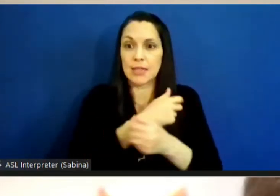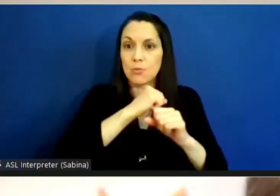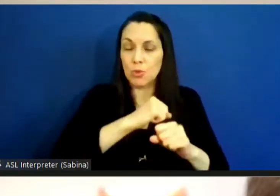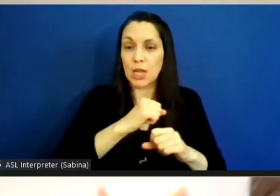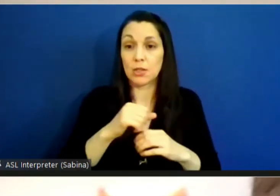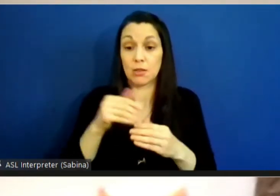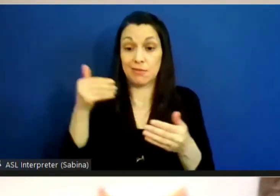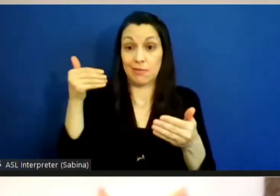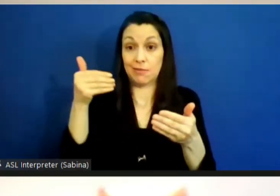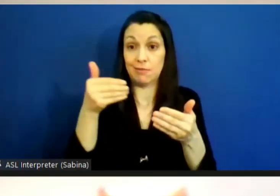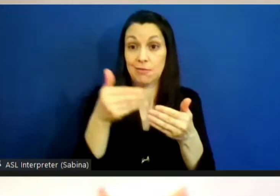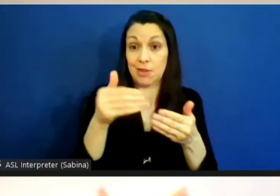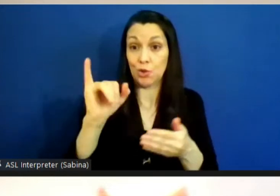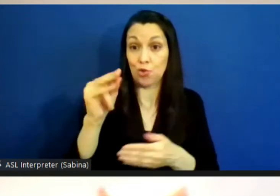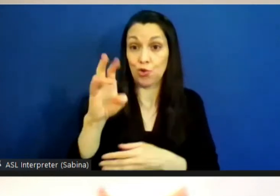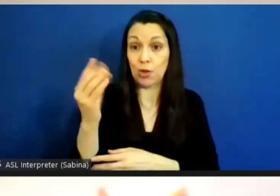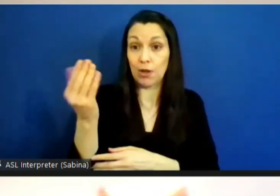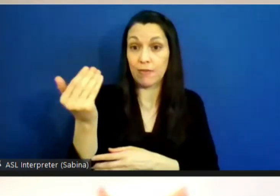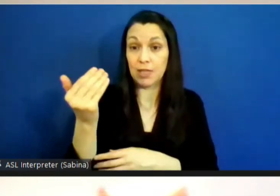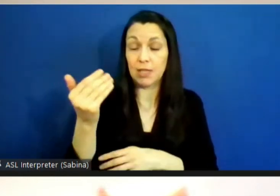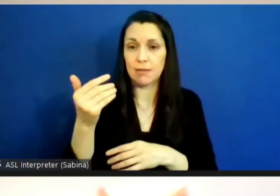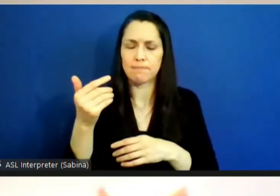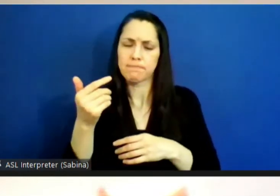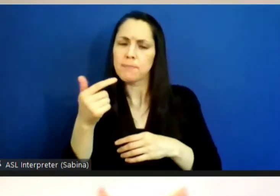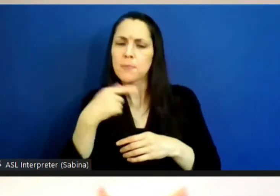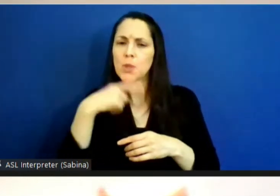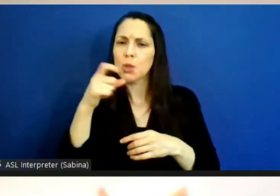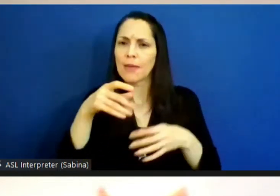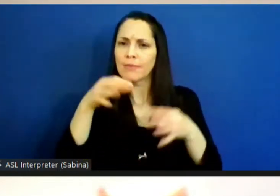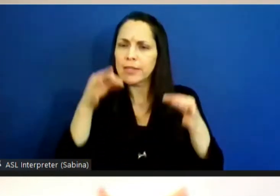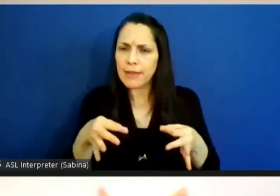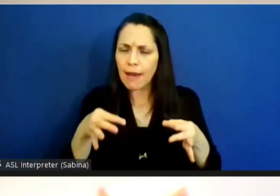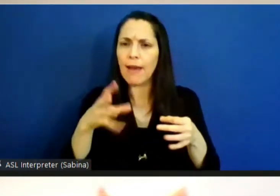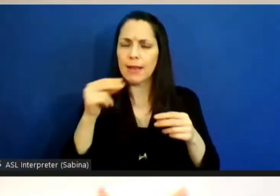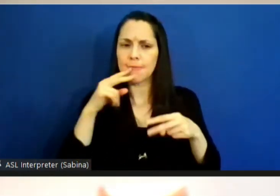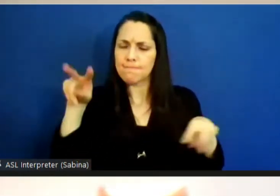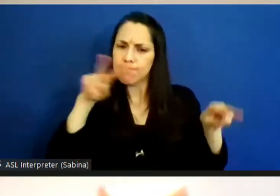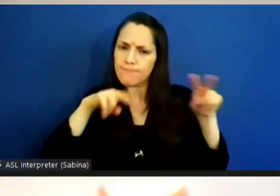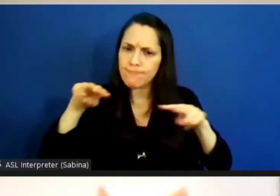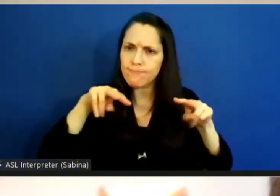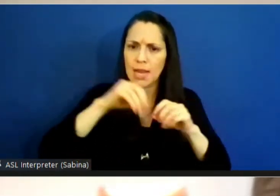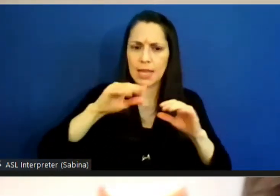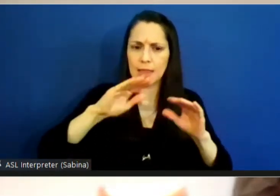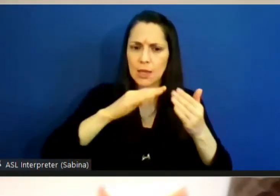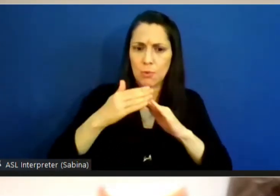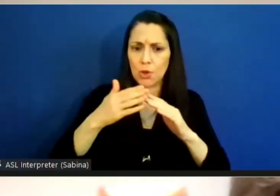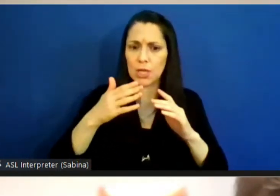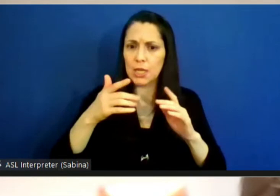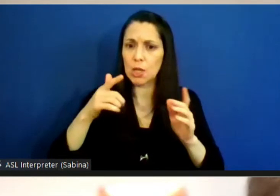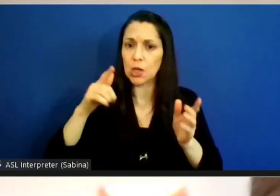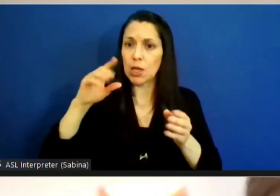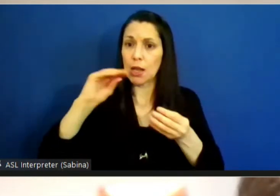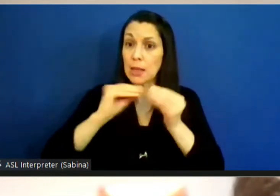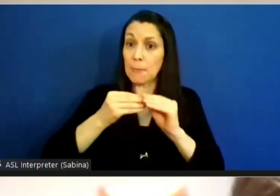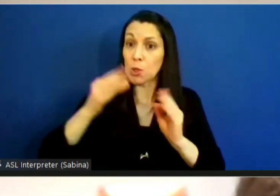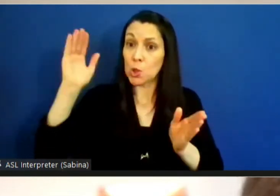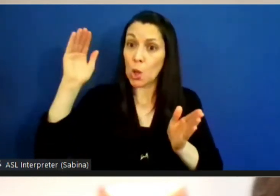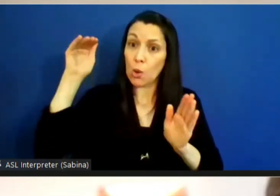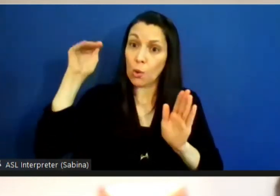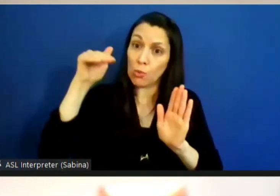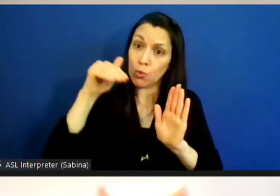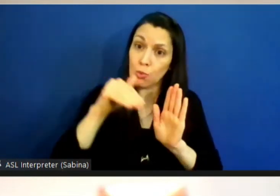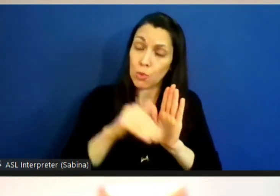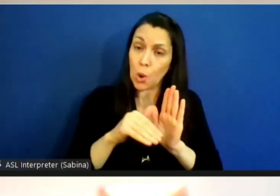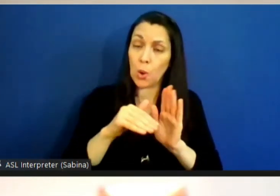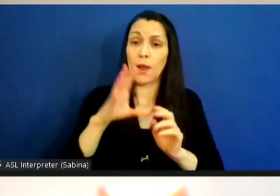a decision whether the overall level of contagion within the community is low enough and the protection